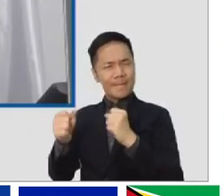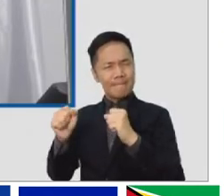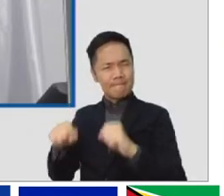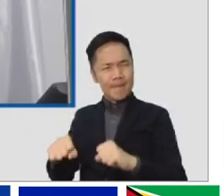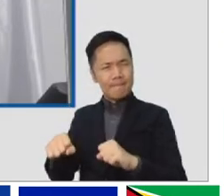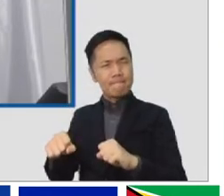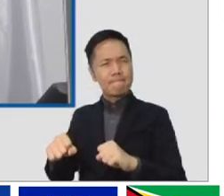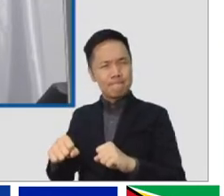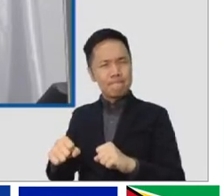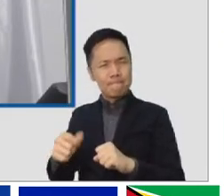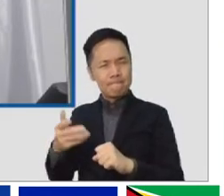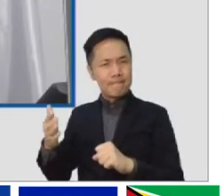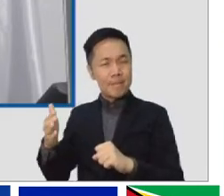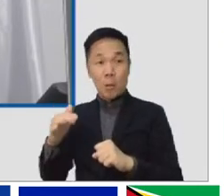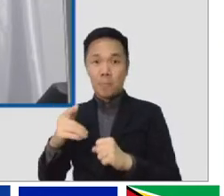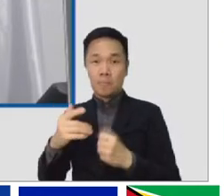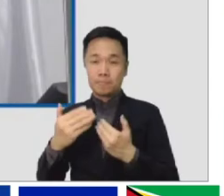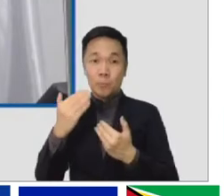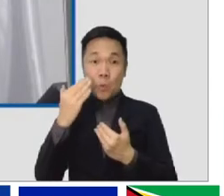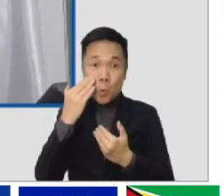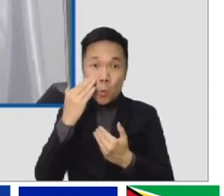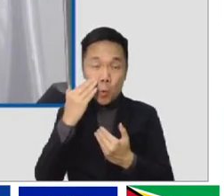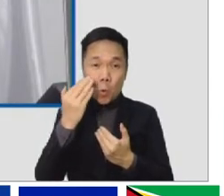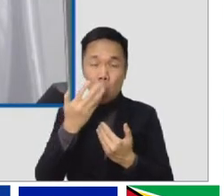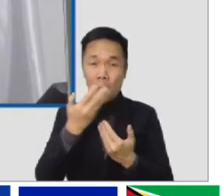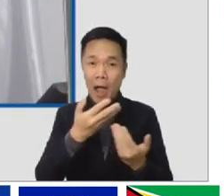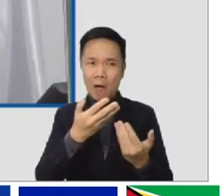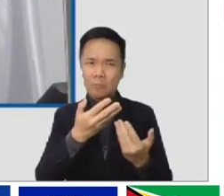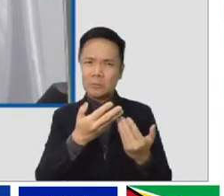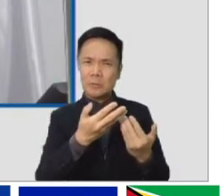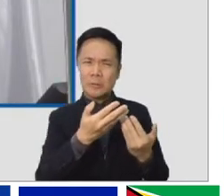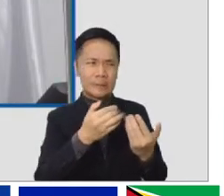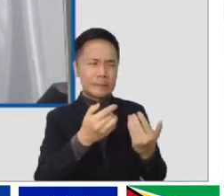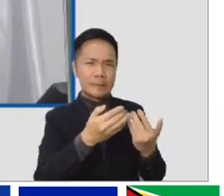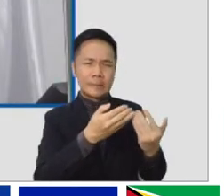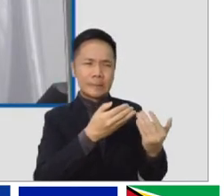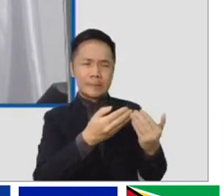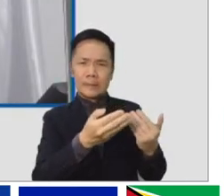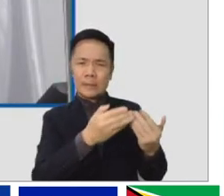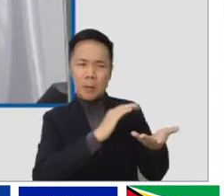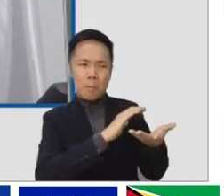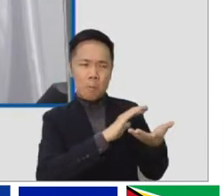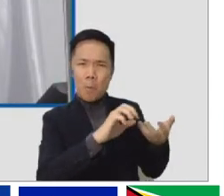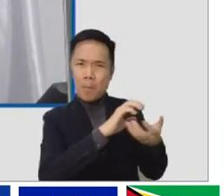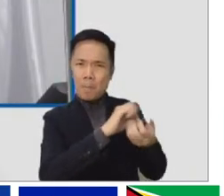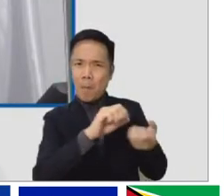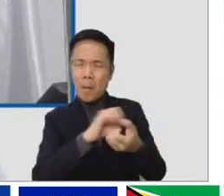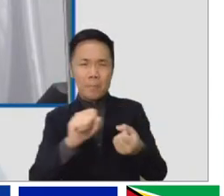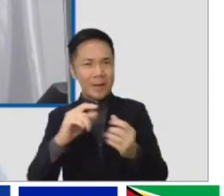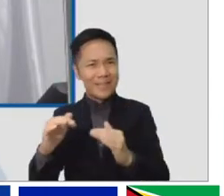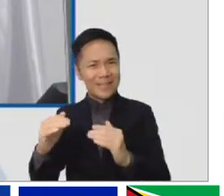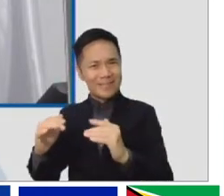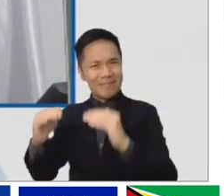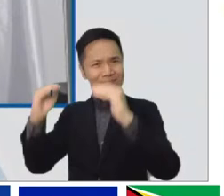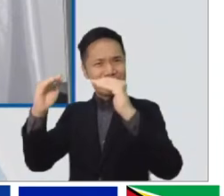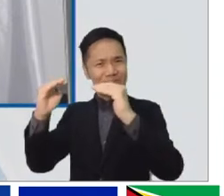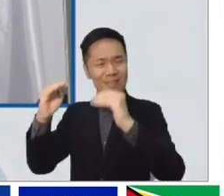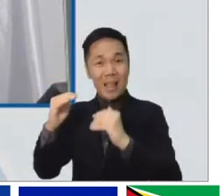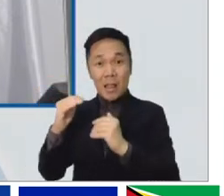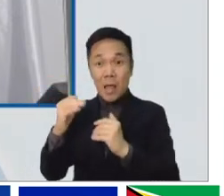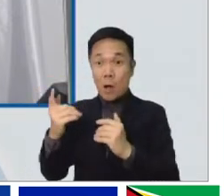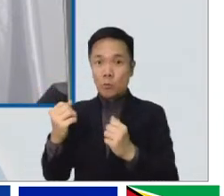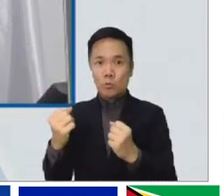facing all sorts of issues and to continue moving forward towards this path of resiliency. This is why we